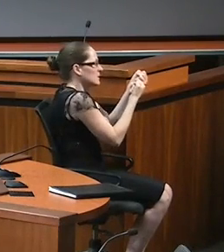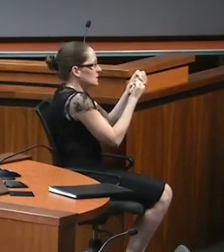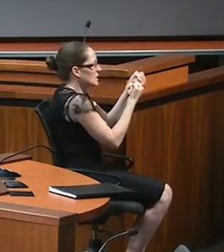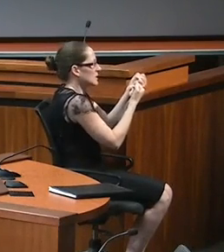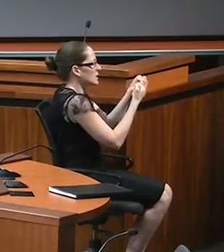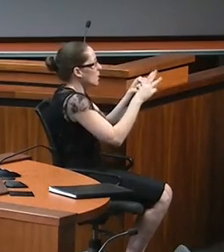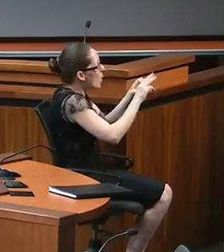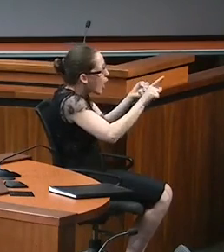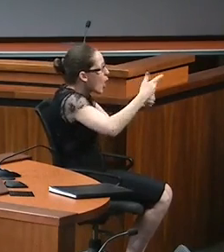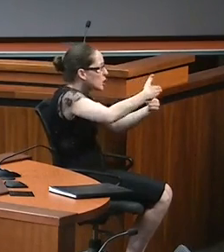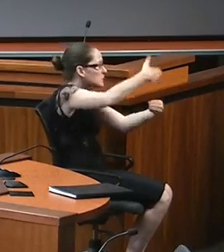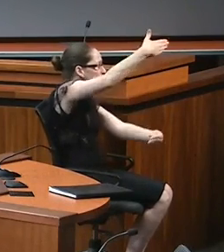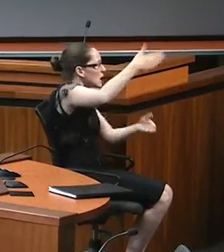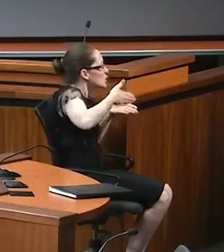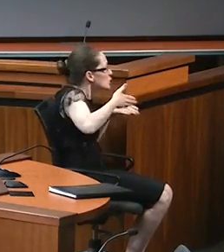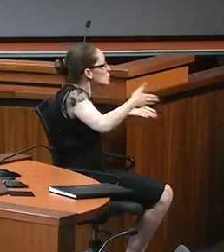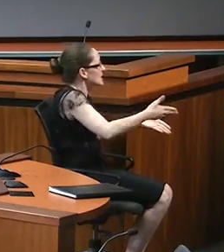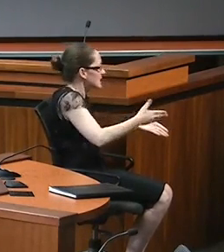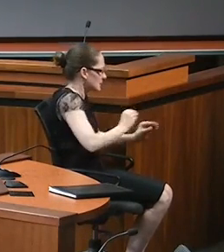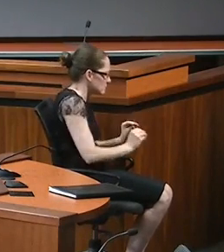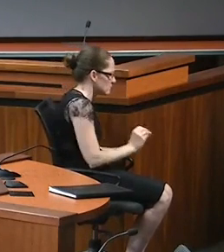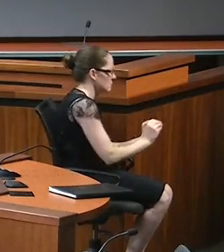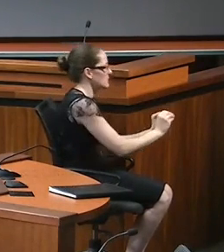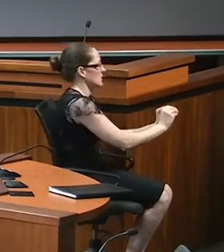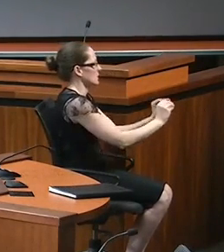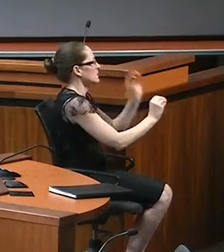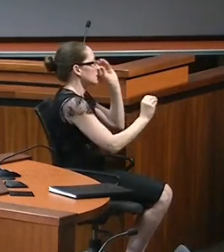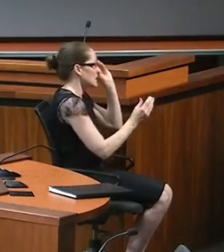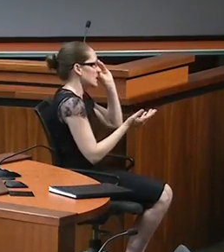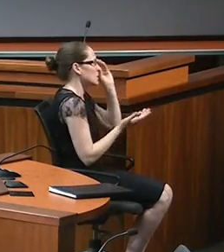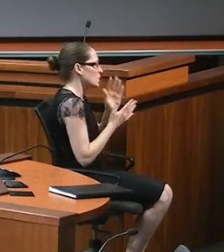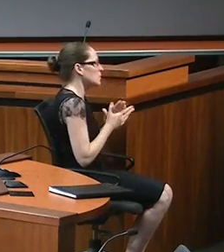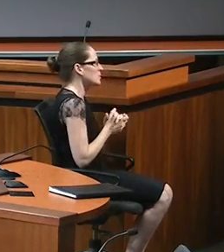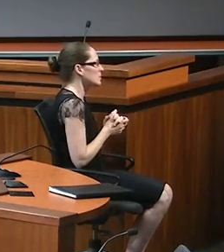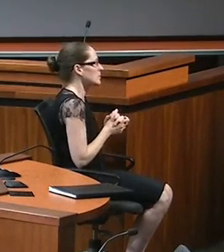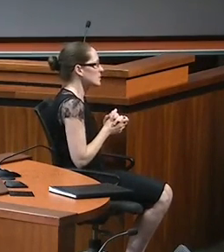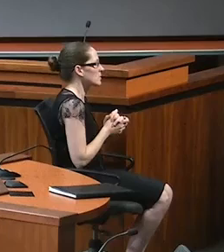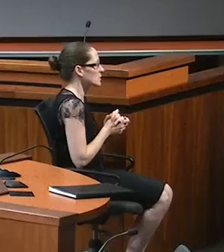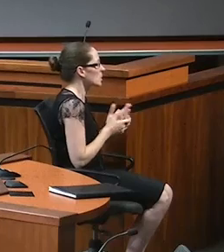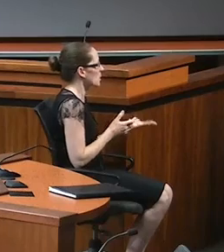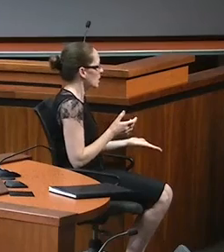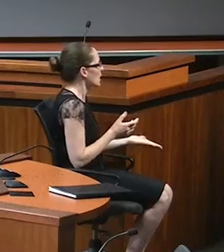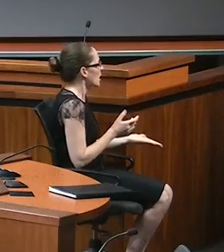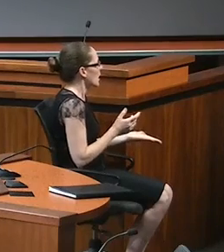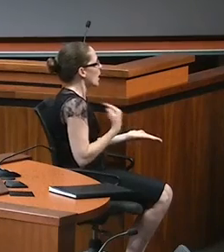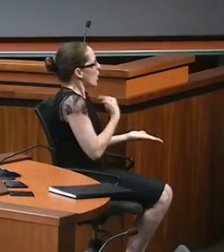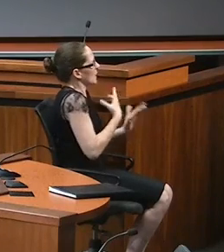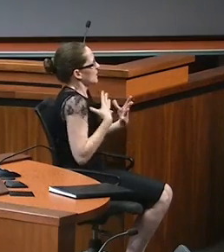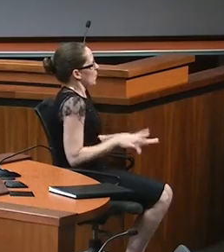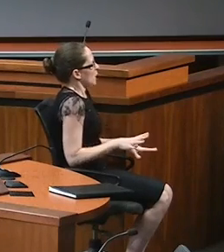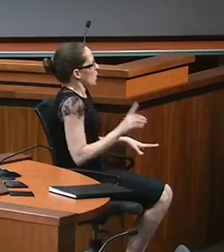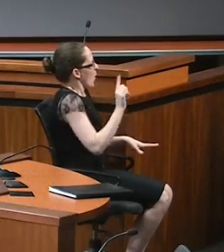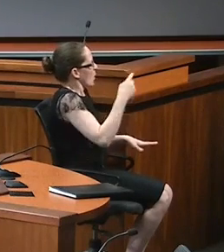retaining walls, getting the streets back into shape. And a lot of that effort looked at the long term. We didn't want to begin to make